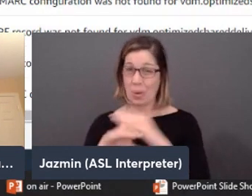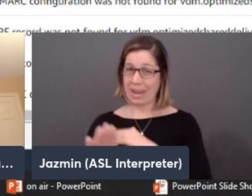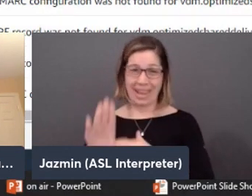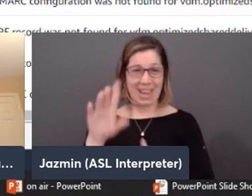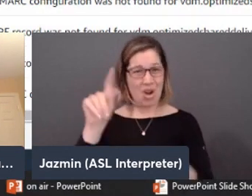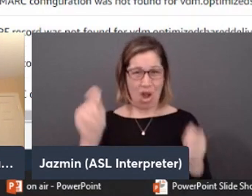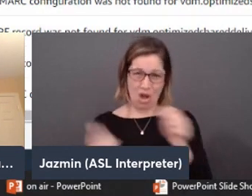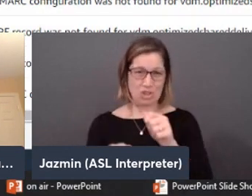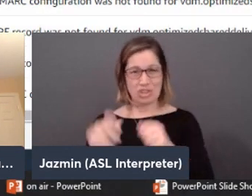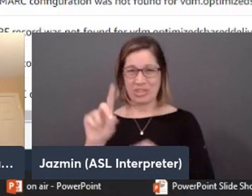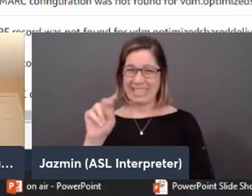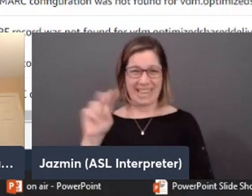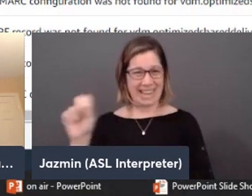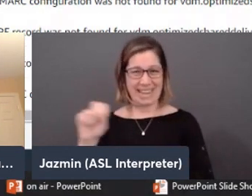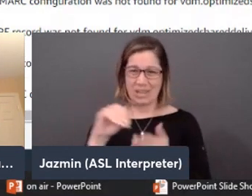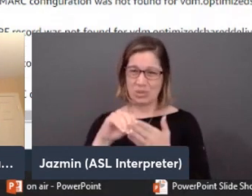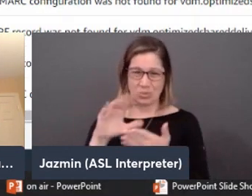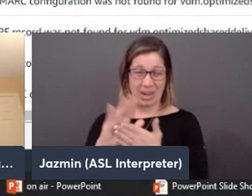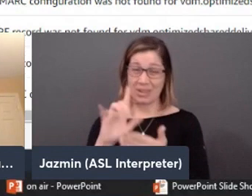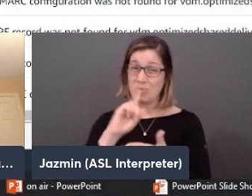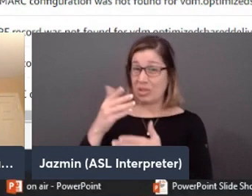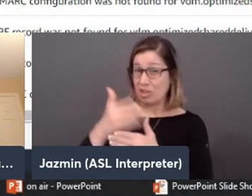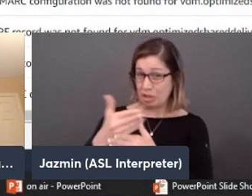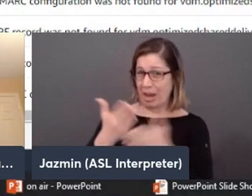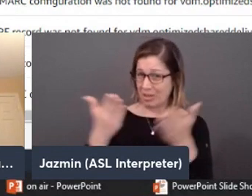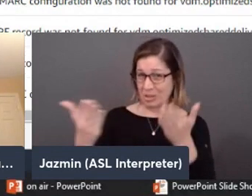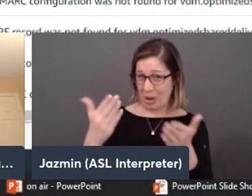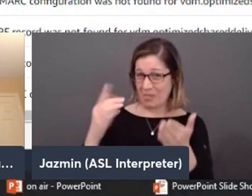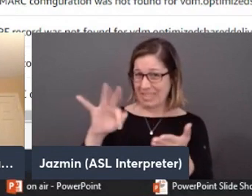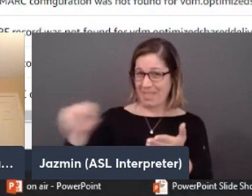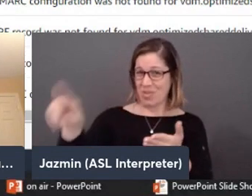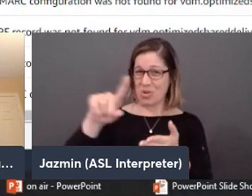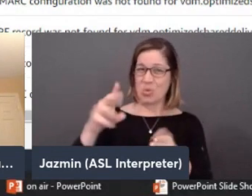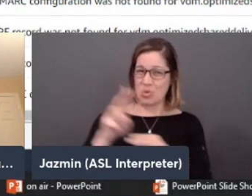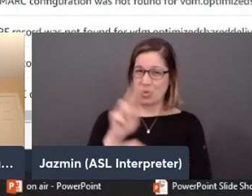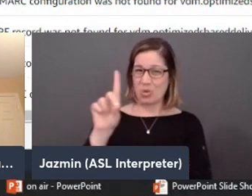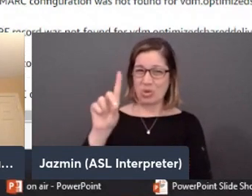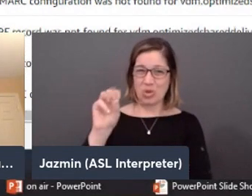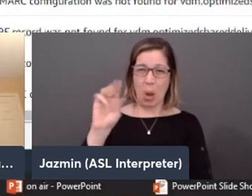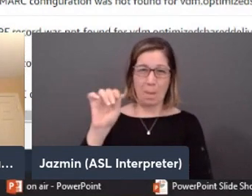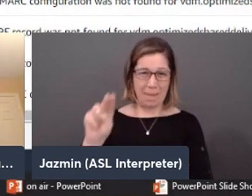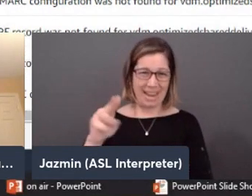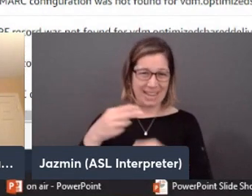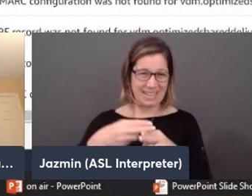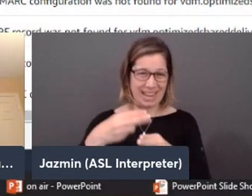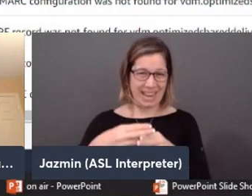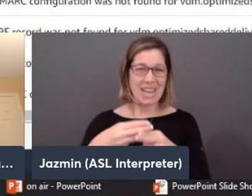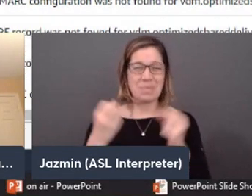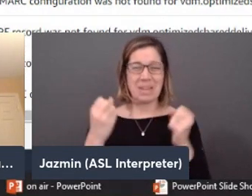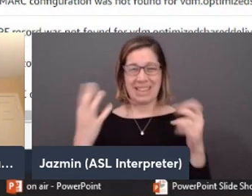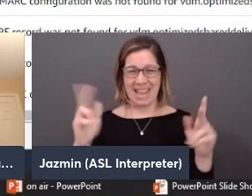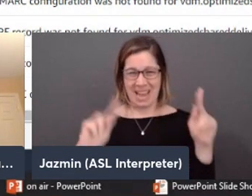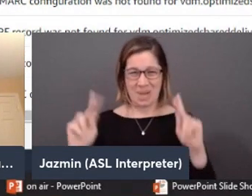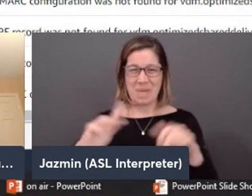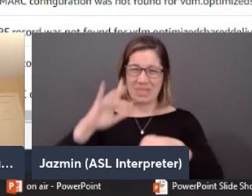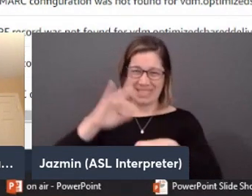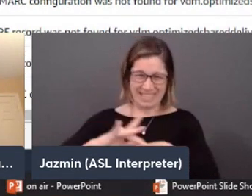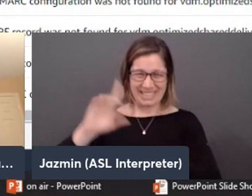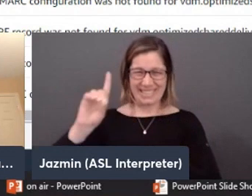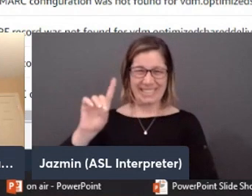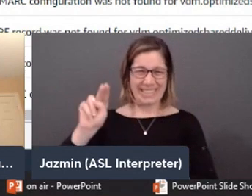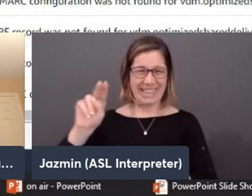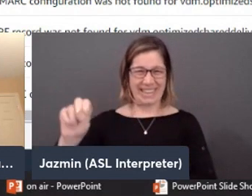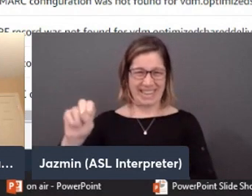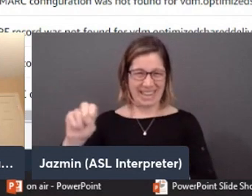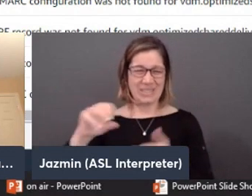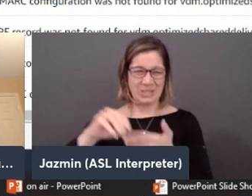service for anything that uses a domain name, right? So you got a lot of people touching your DNS records for a domain.